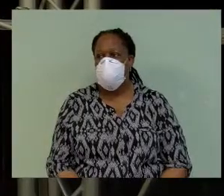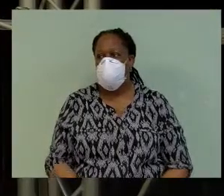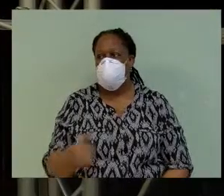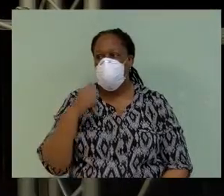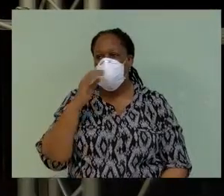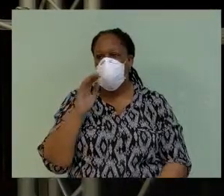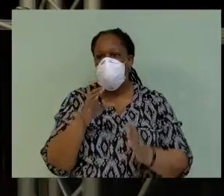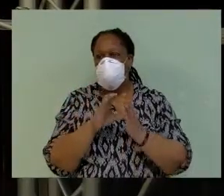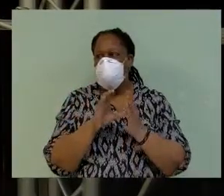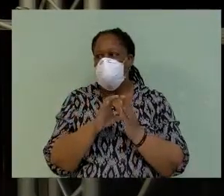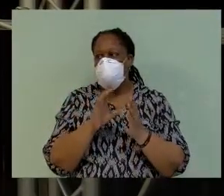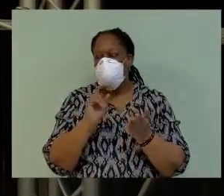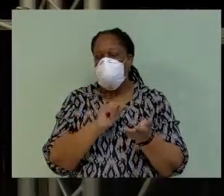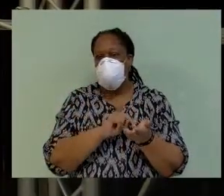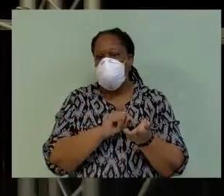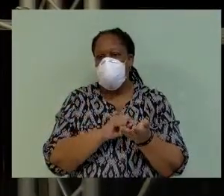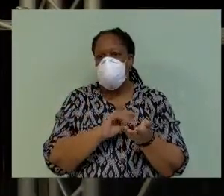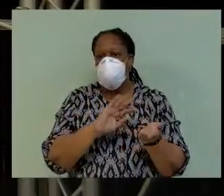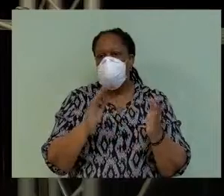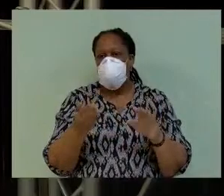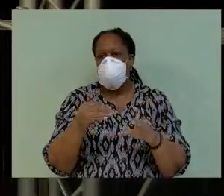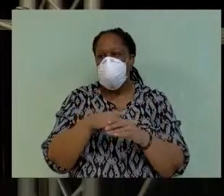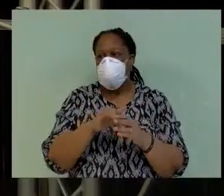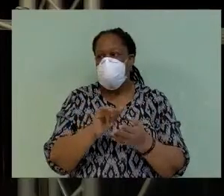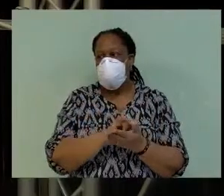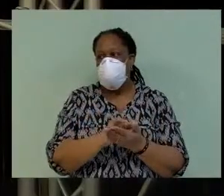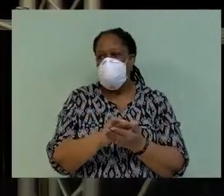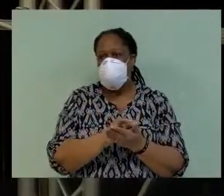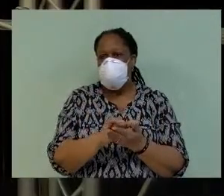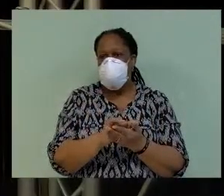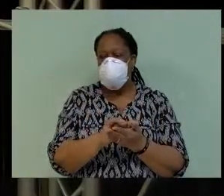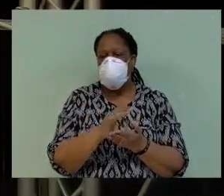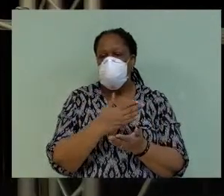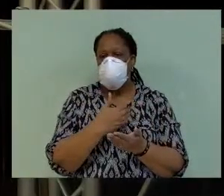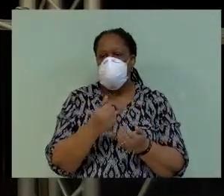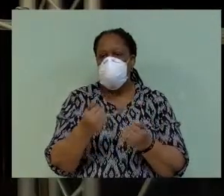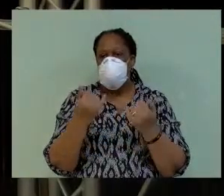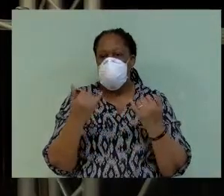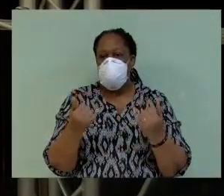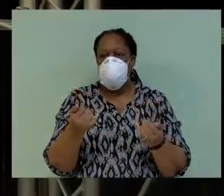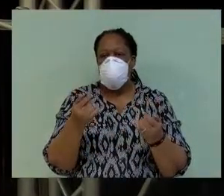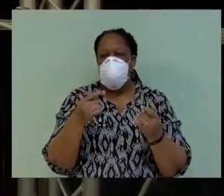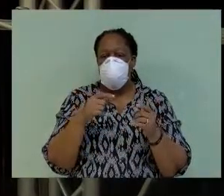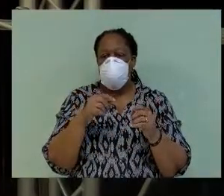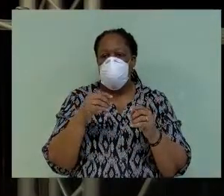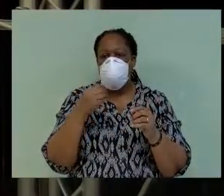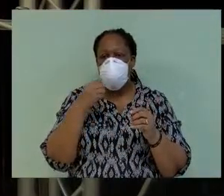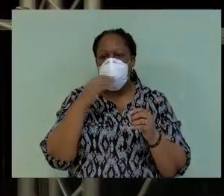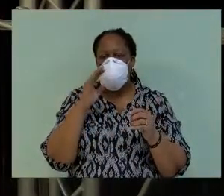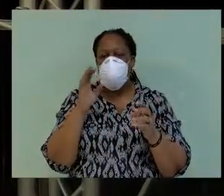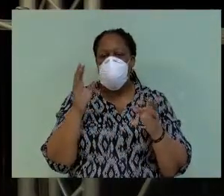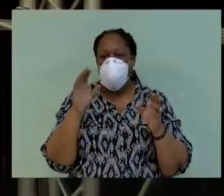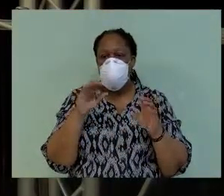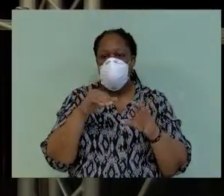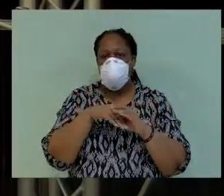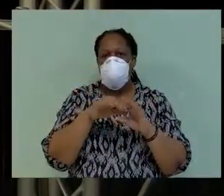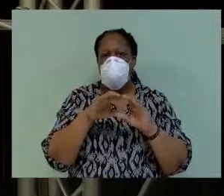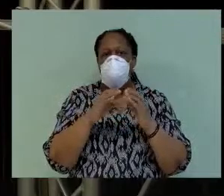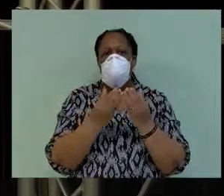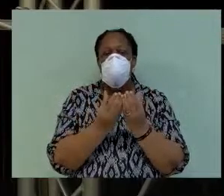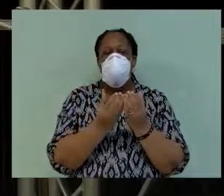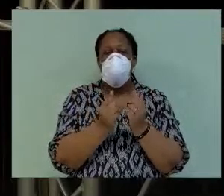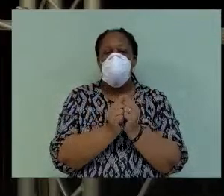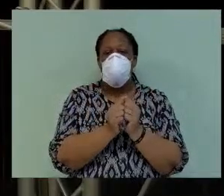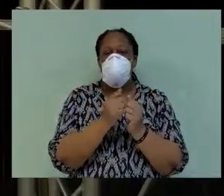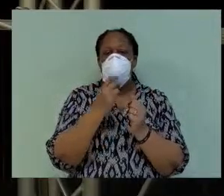And in her honor, and to remember her, we, the students of the class, Carolina High School